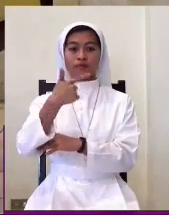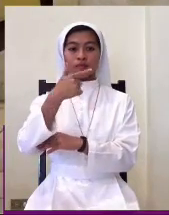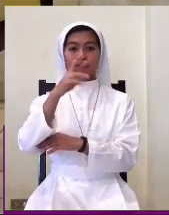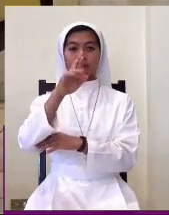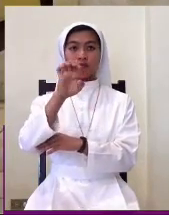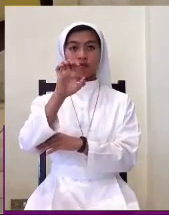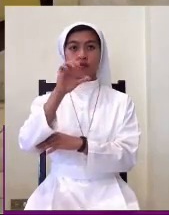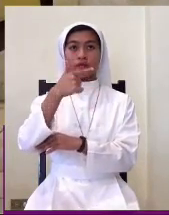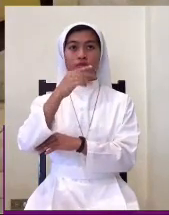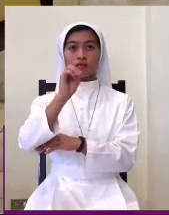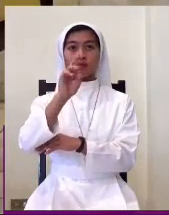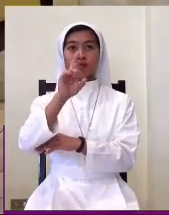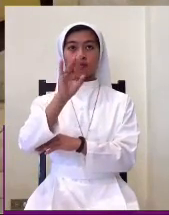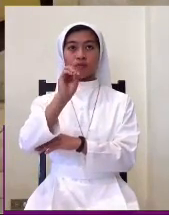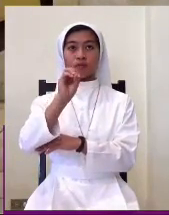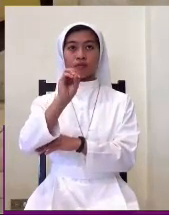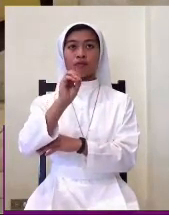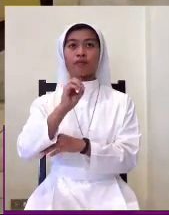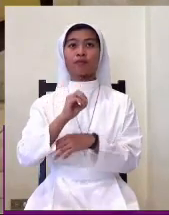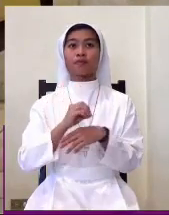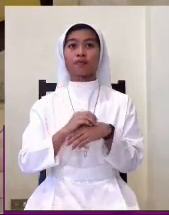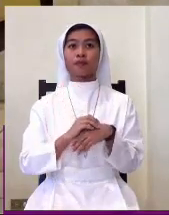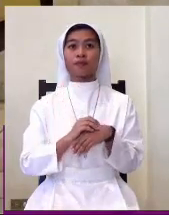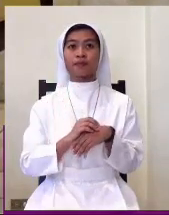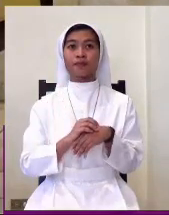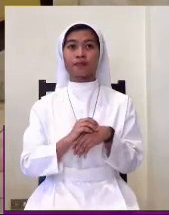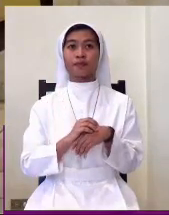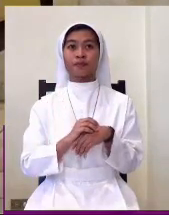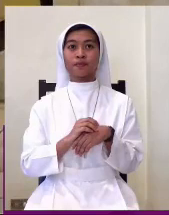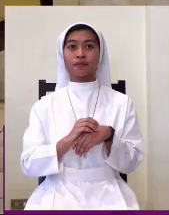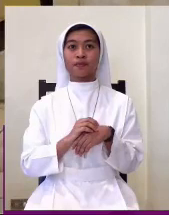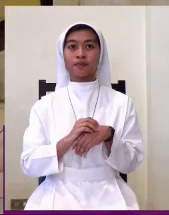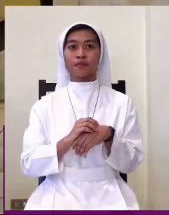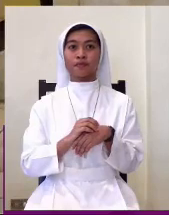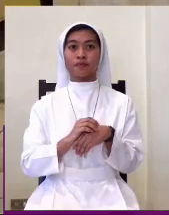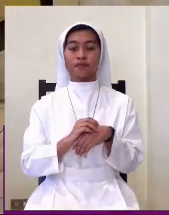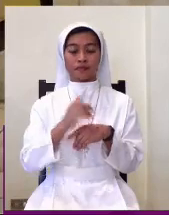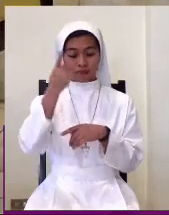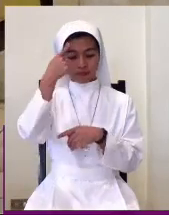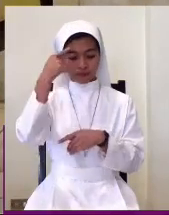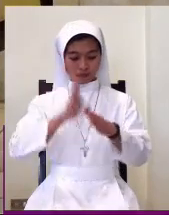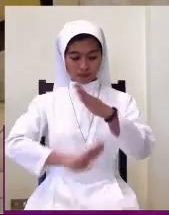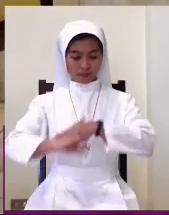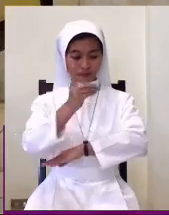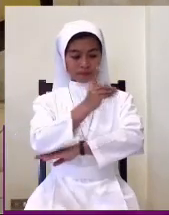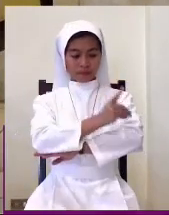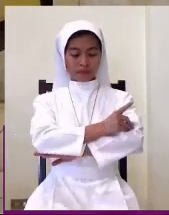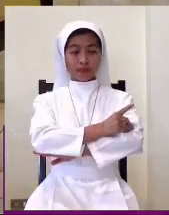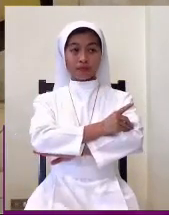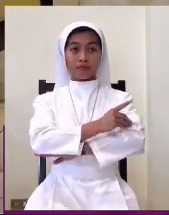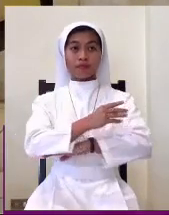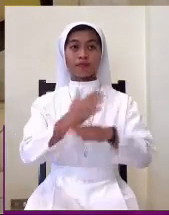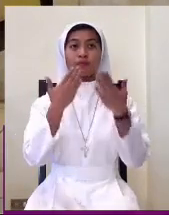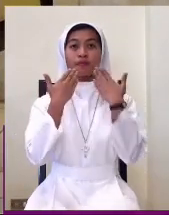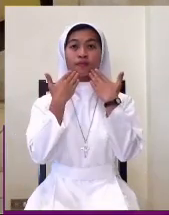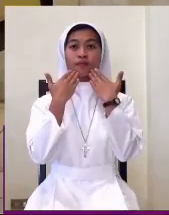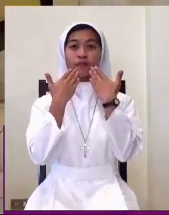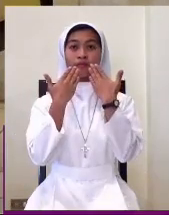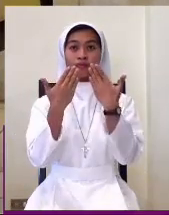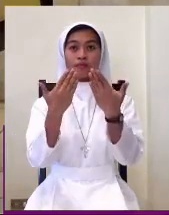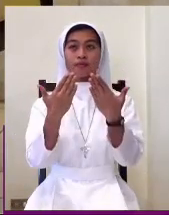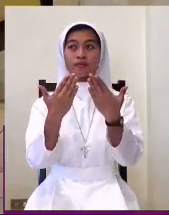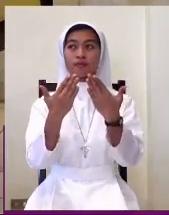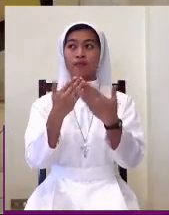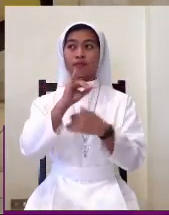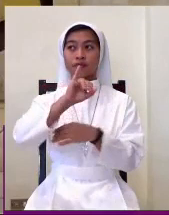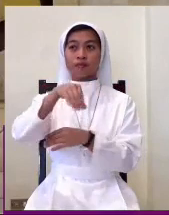Basbas Alcala, offered by Alcala family, for the birthday and thanksgiving of Joanne